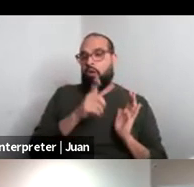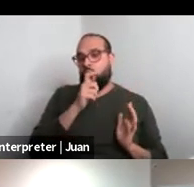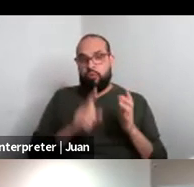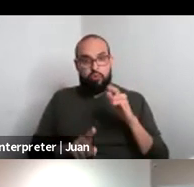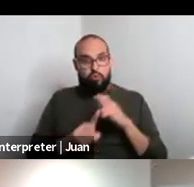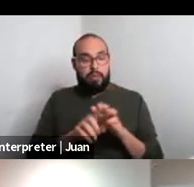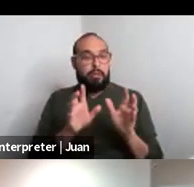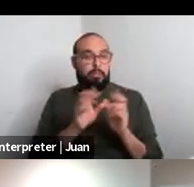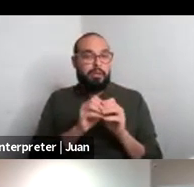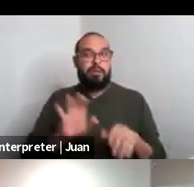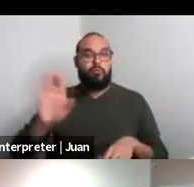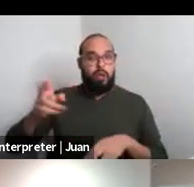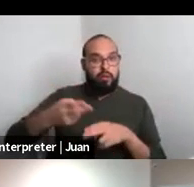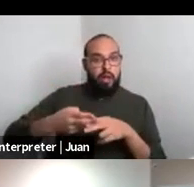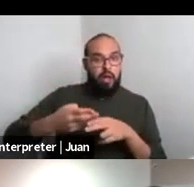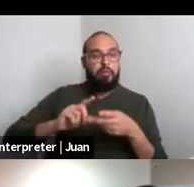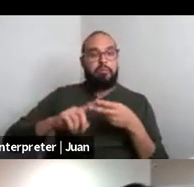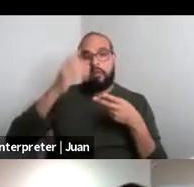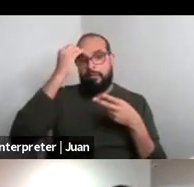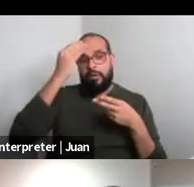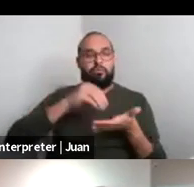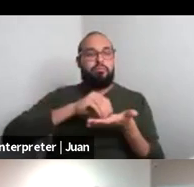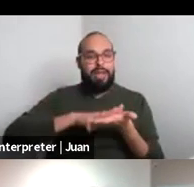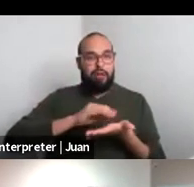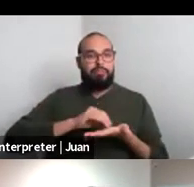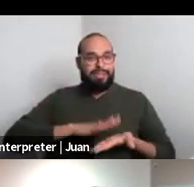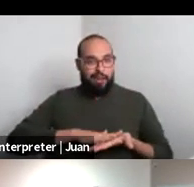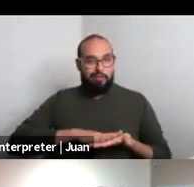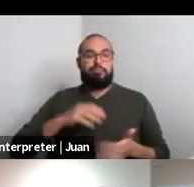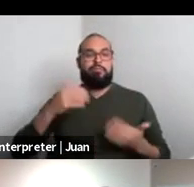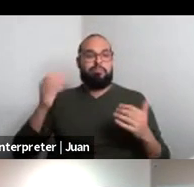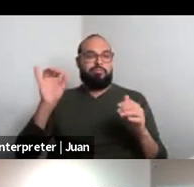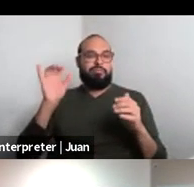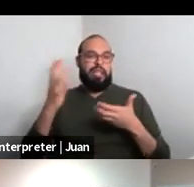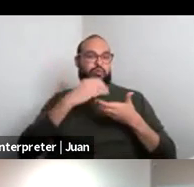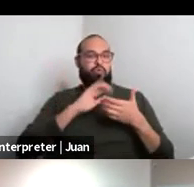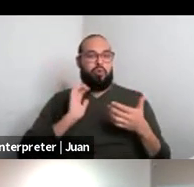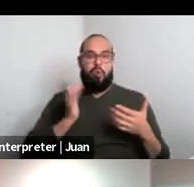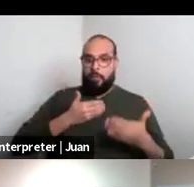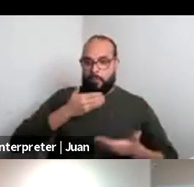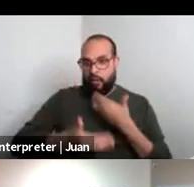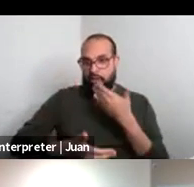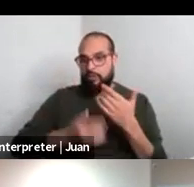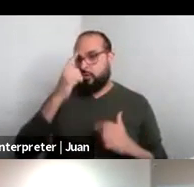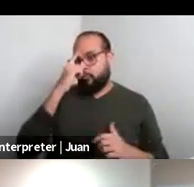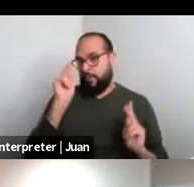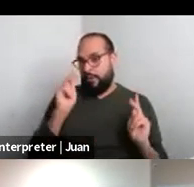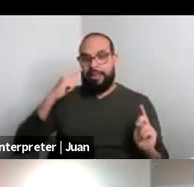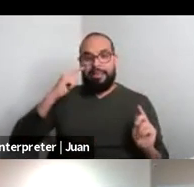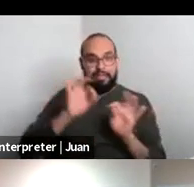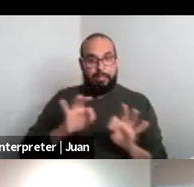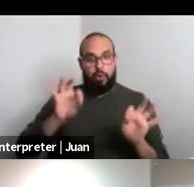information and documenting that as part of our process is important for some of the folks in my group. So they wanted me to